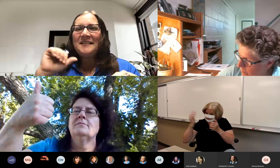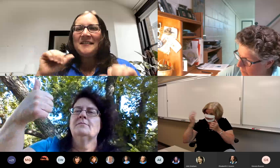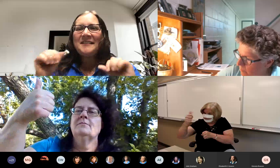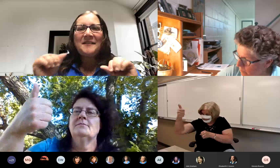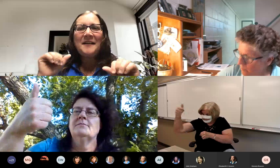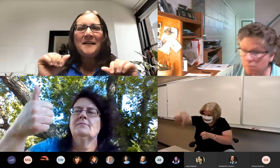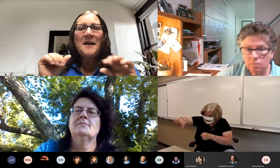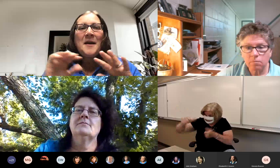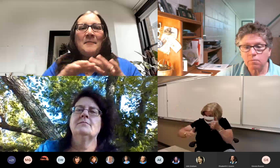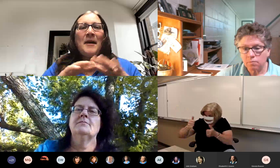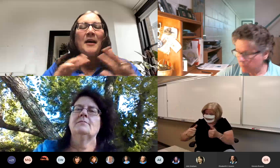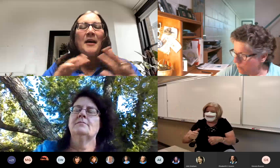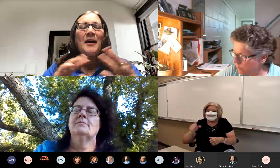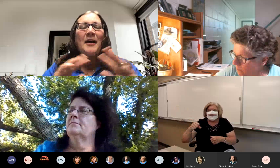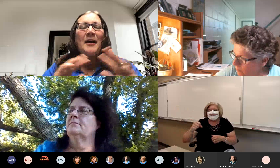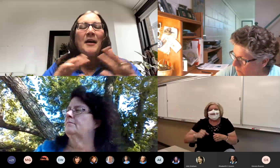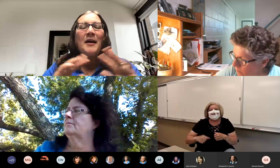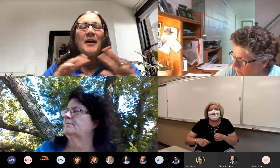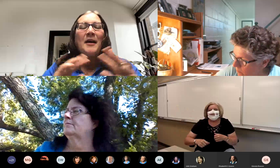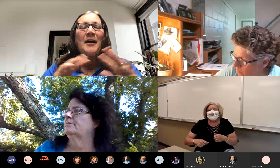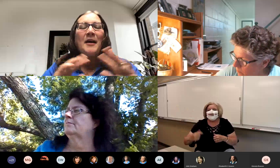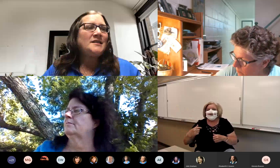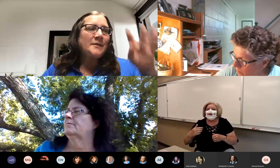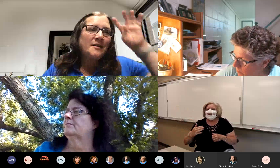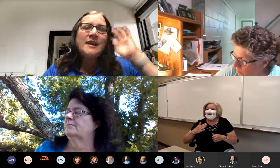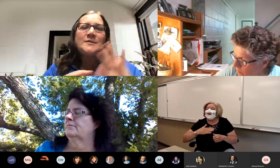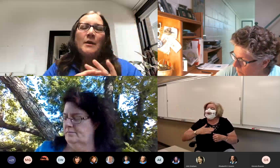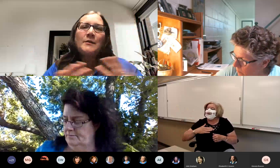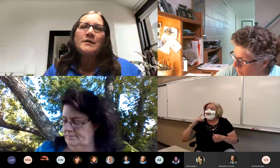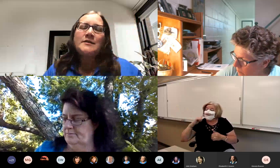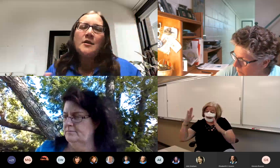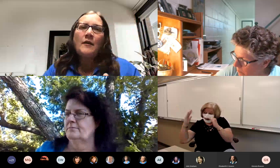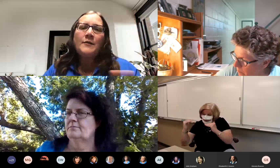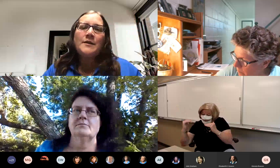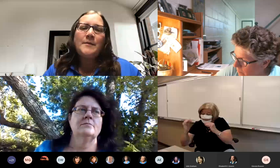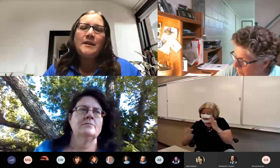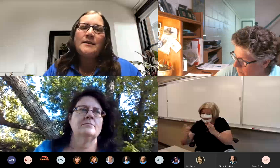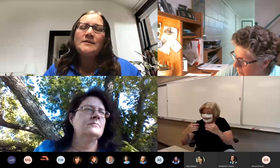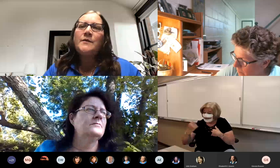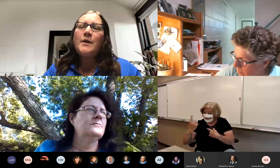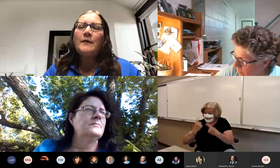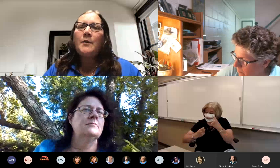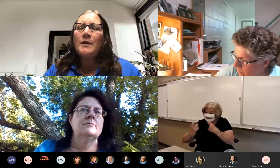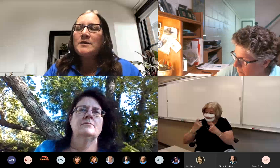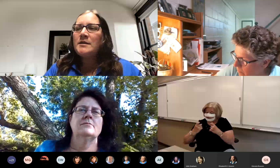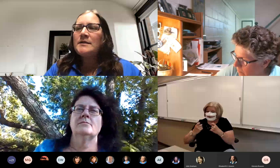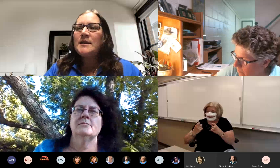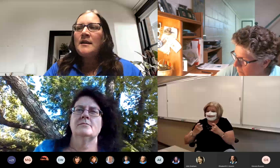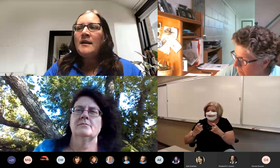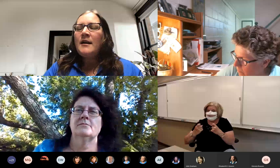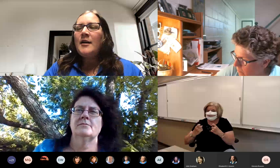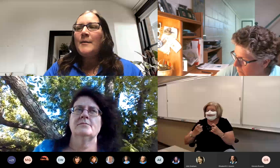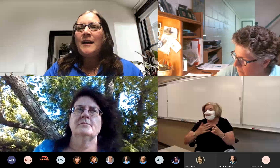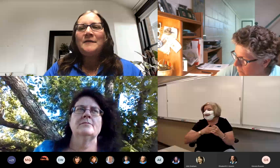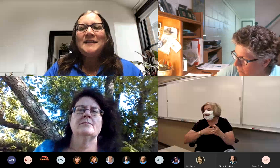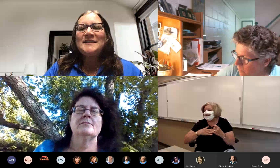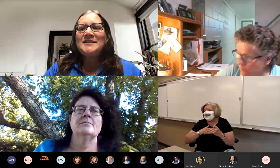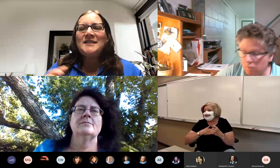down. Okay. My hope, if you guys have questions, that's why we're going to start off with the meeting. So if you have